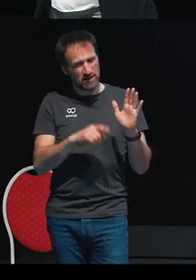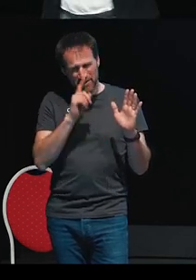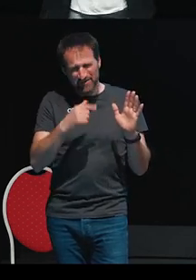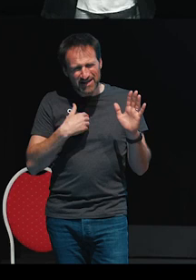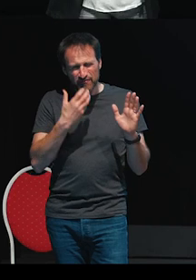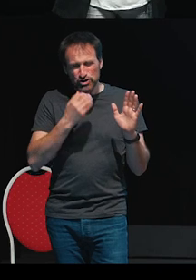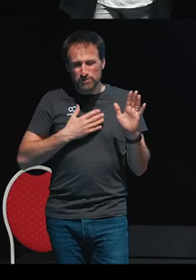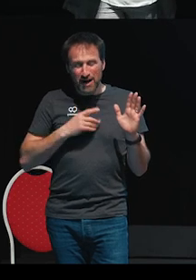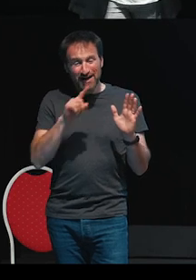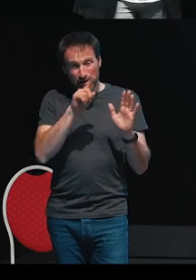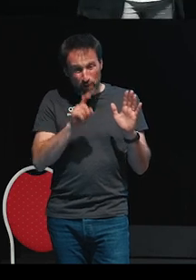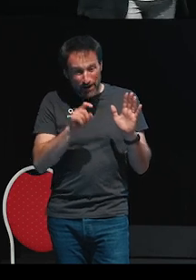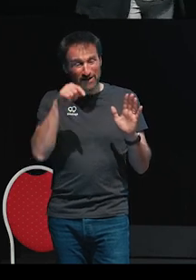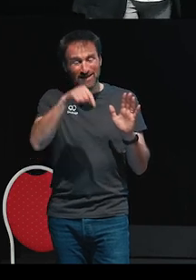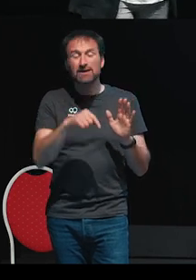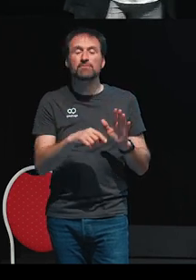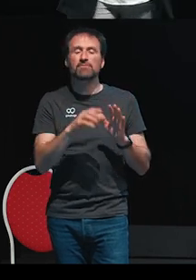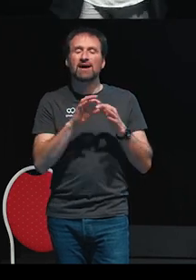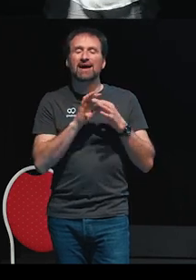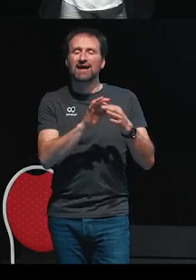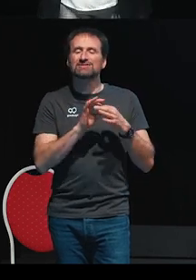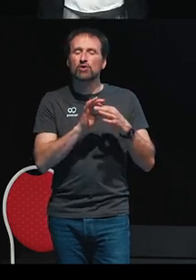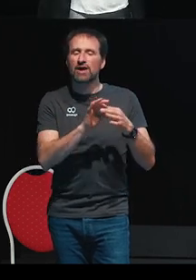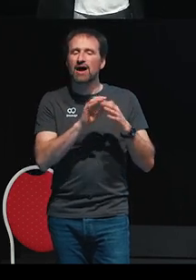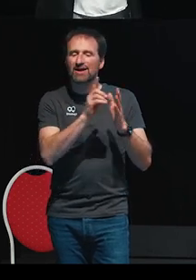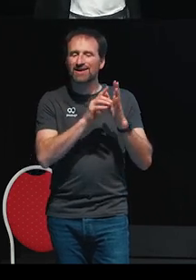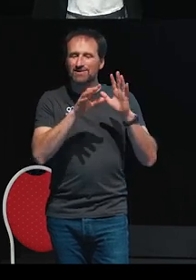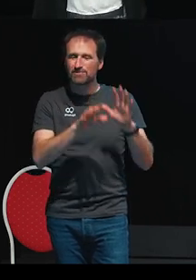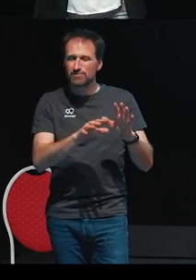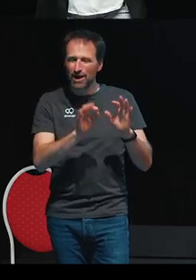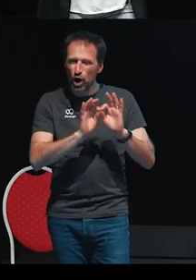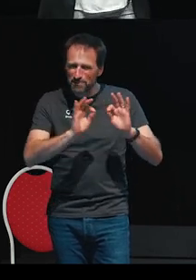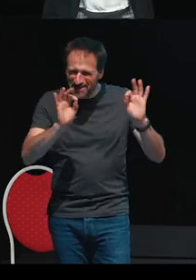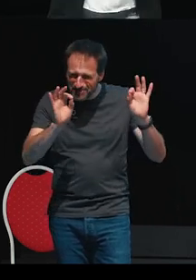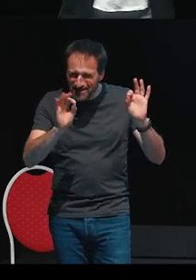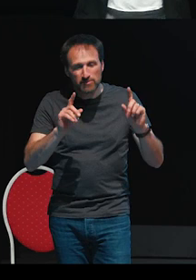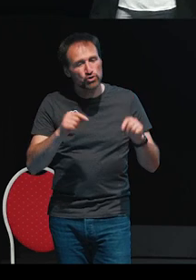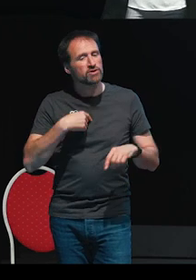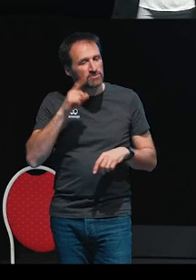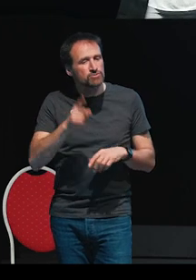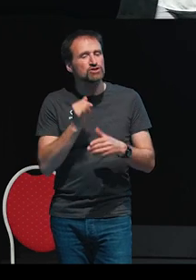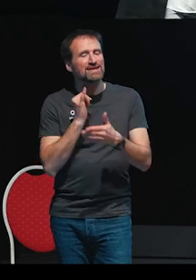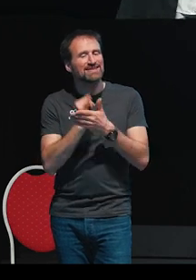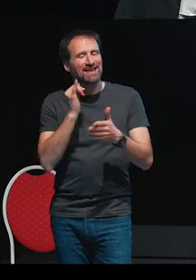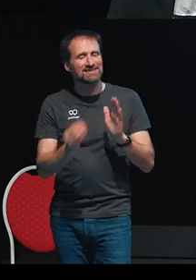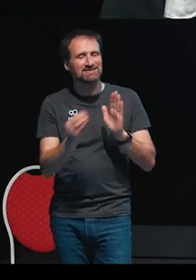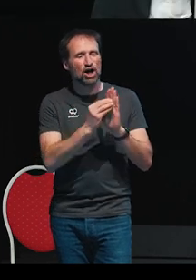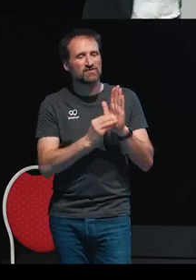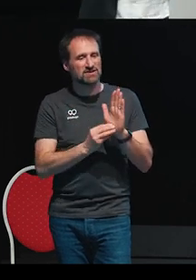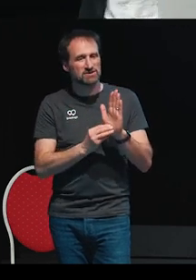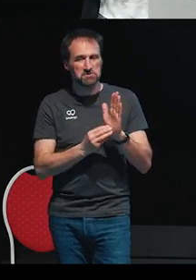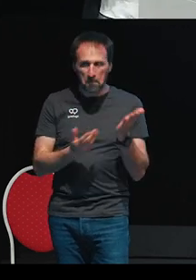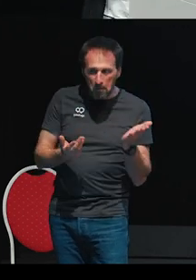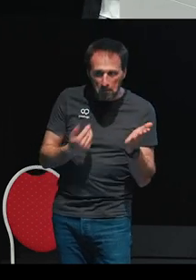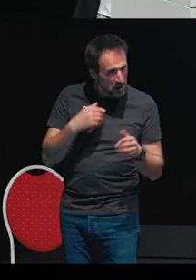my relational DB, it ends up with adding an index, right? So my question to you is, can I add one more